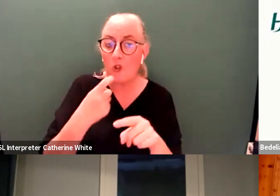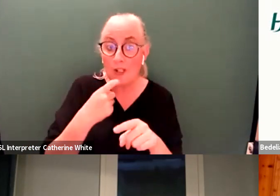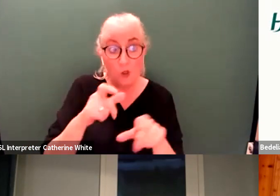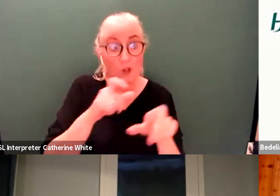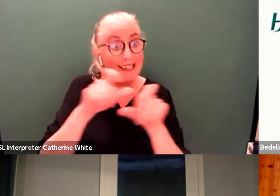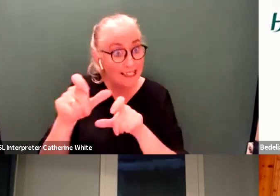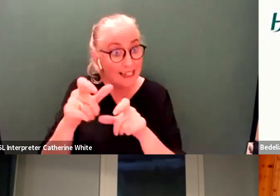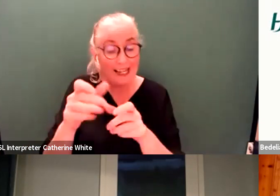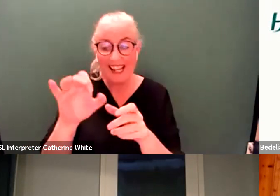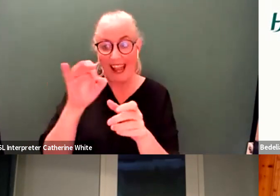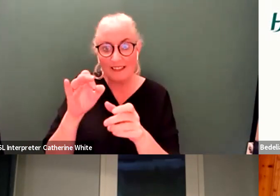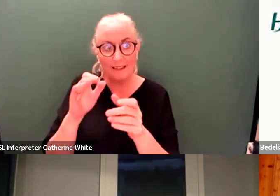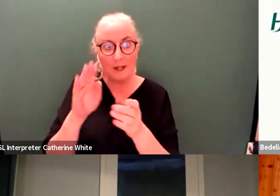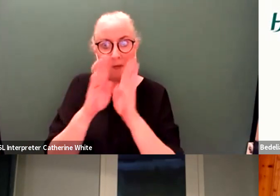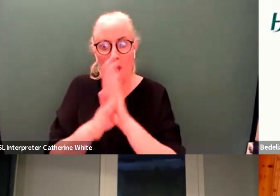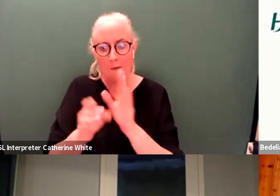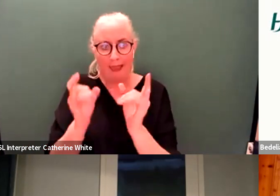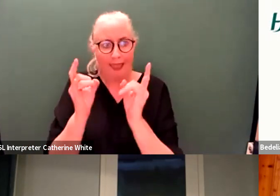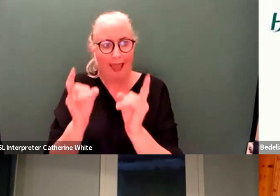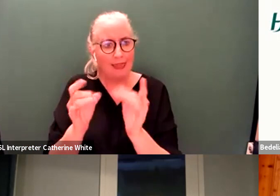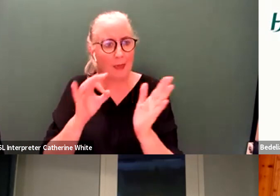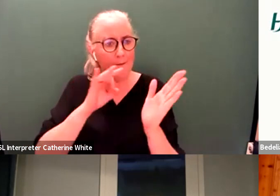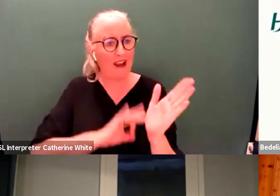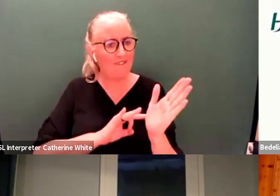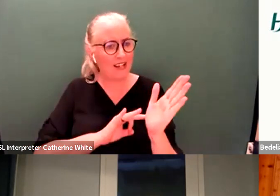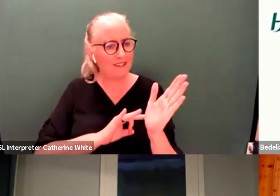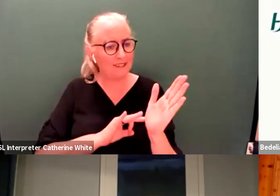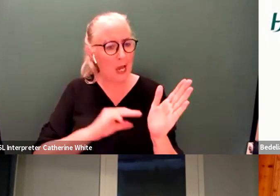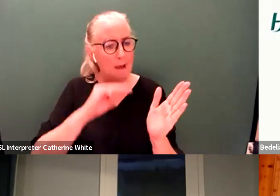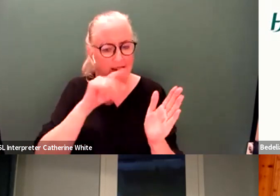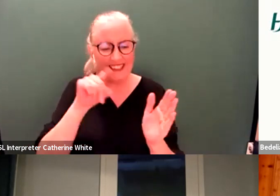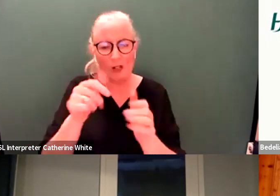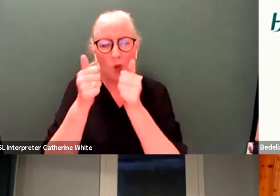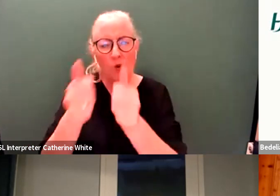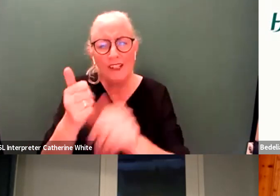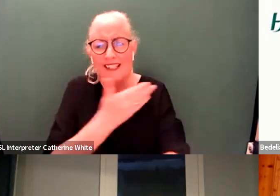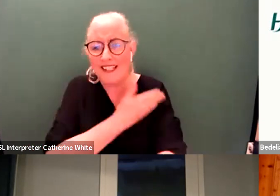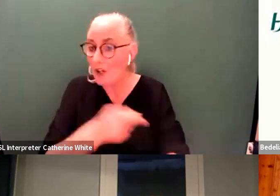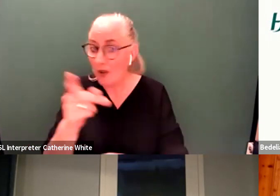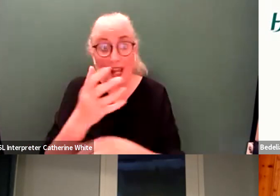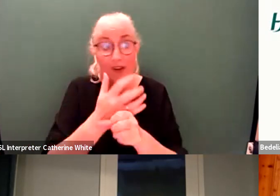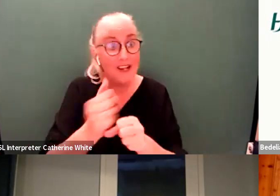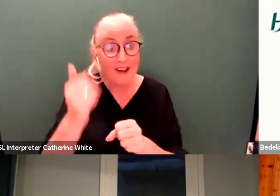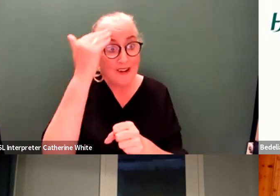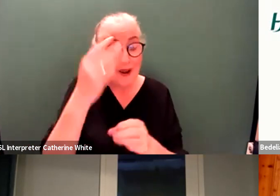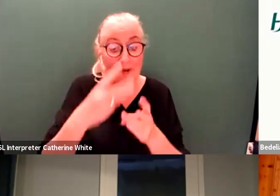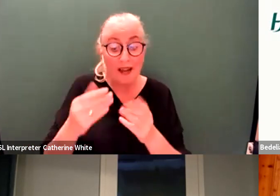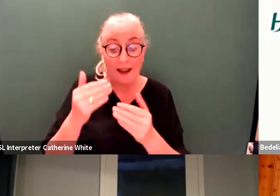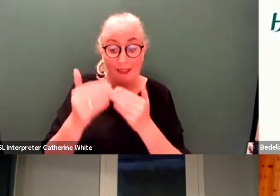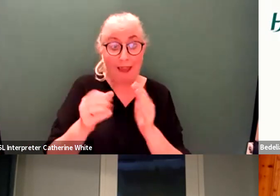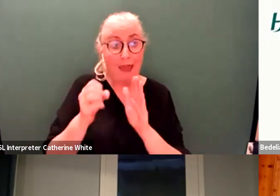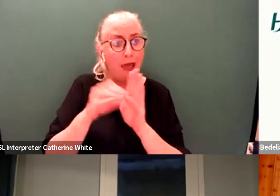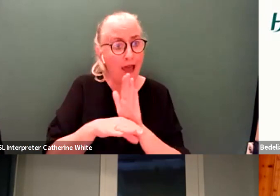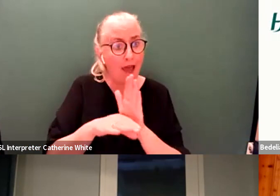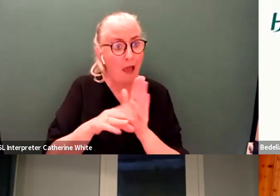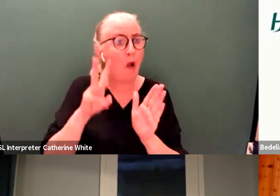some of the health benefits and it gives you a good start. And you never know, when you get there, you might be willing to go on a